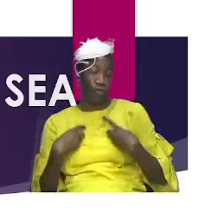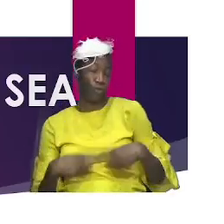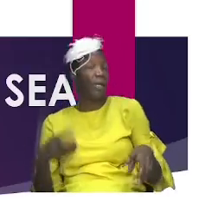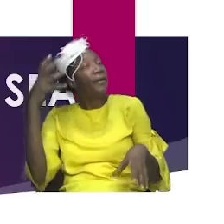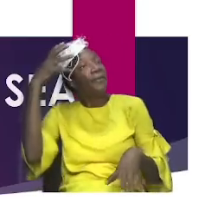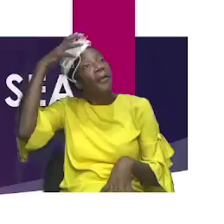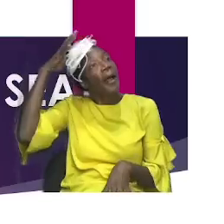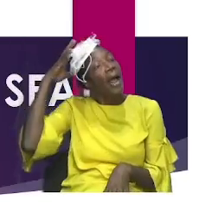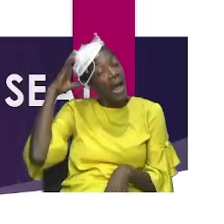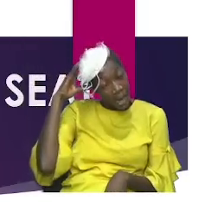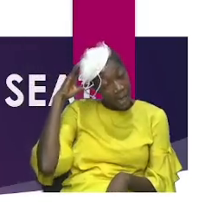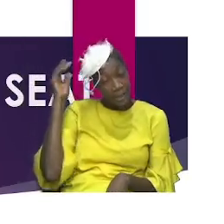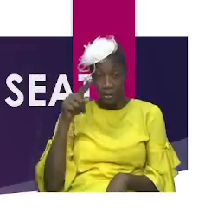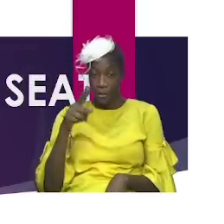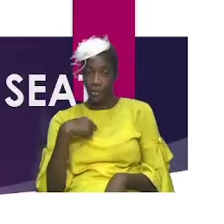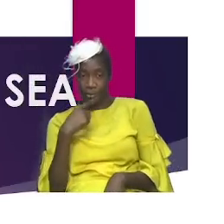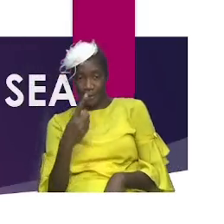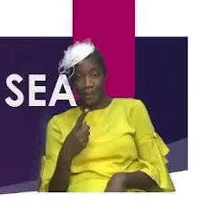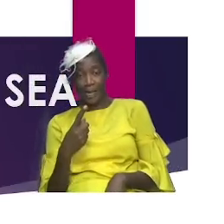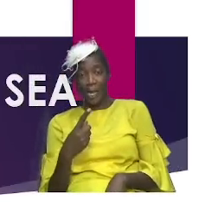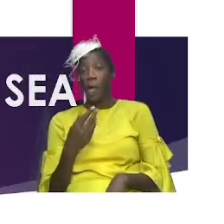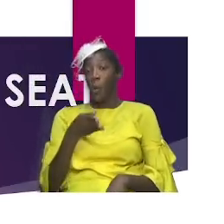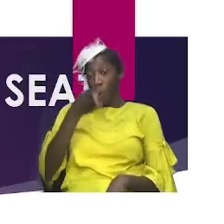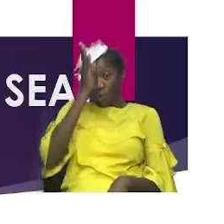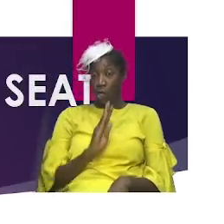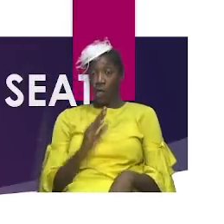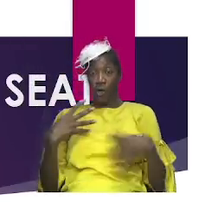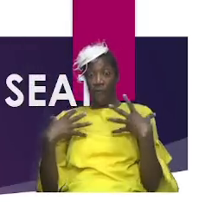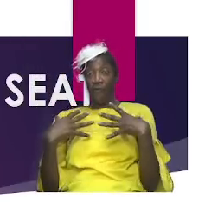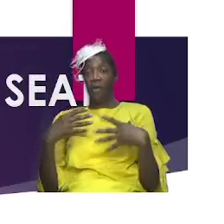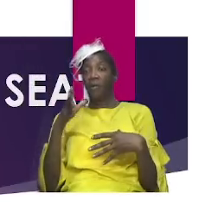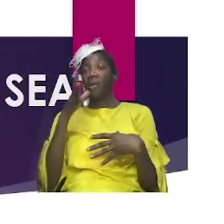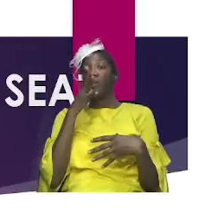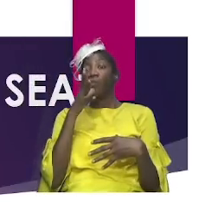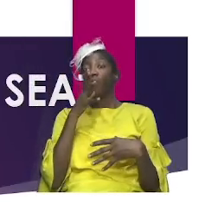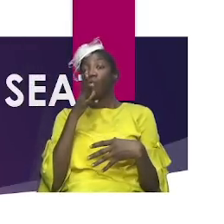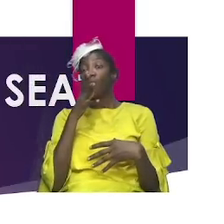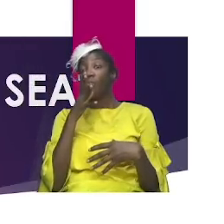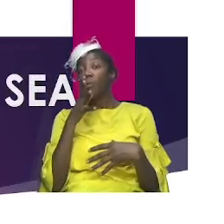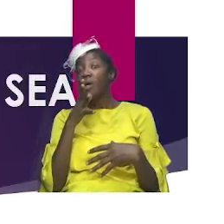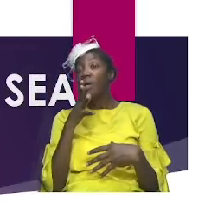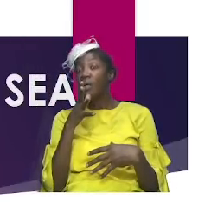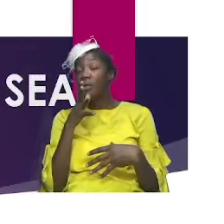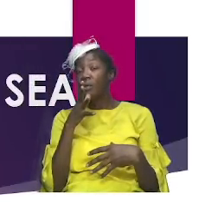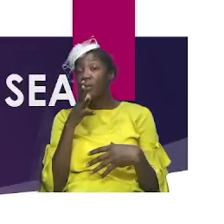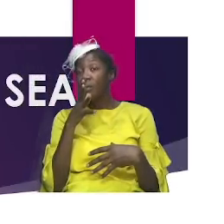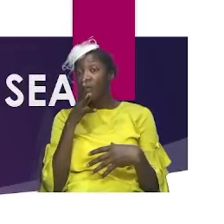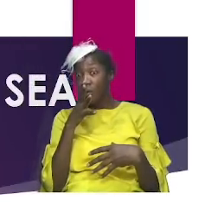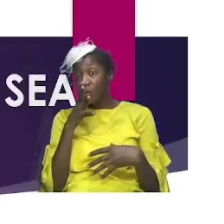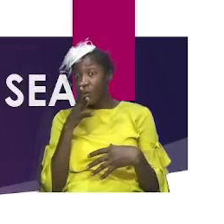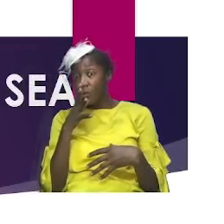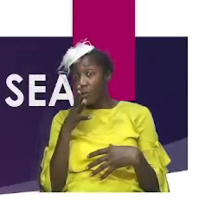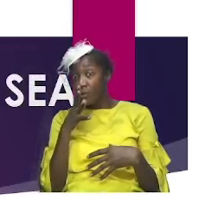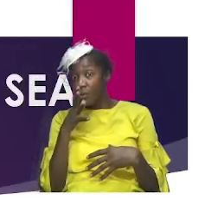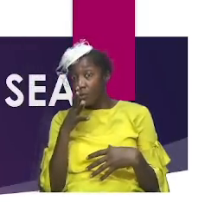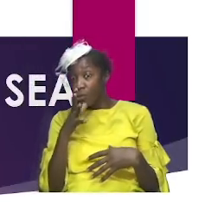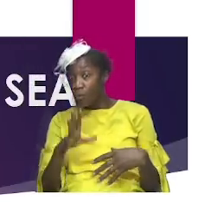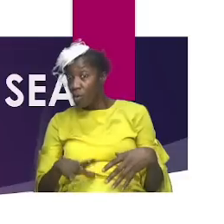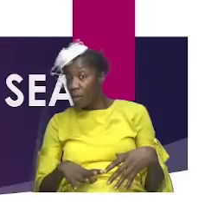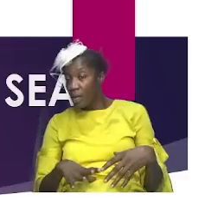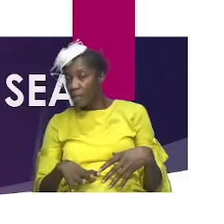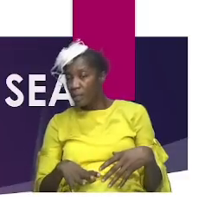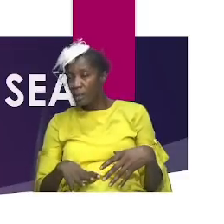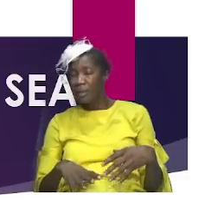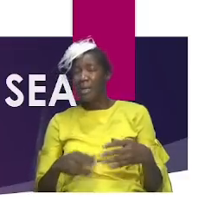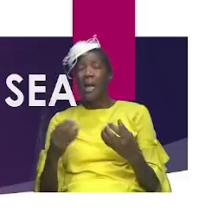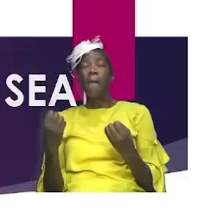Sunday at church and you say, what a God-fearing woman. But many times and for many people, what we have on and